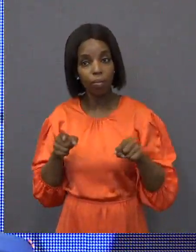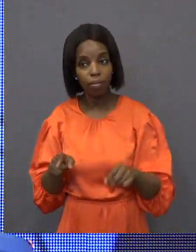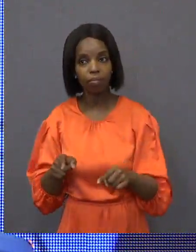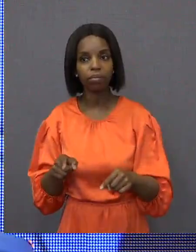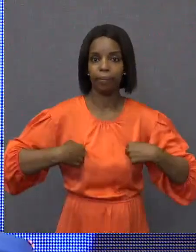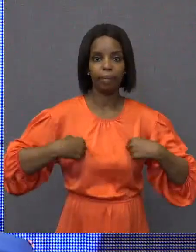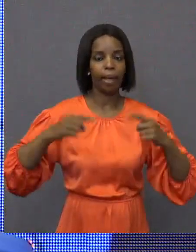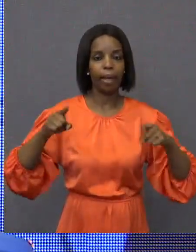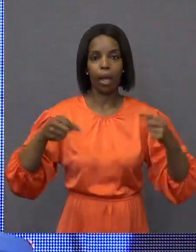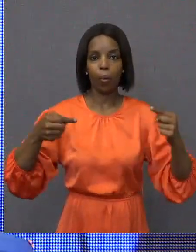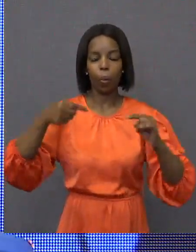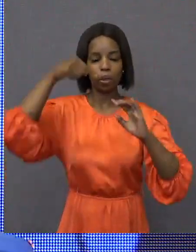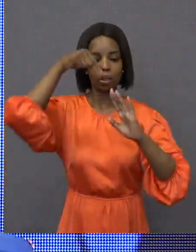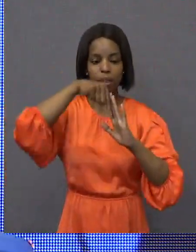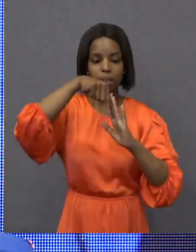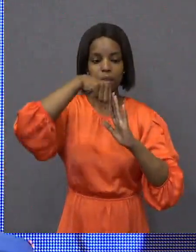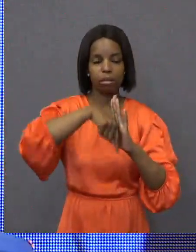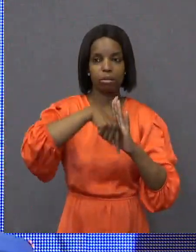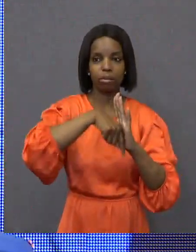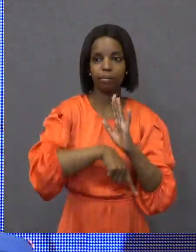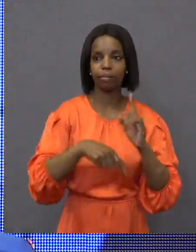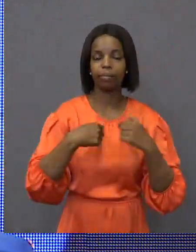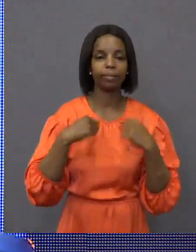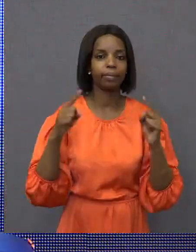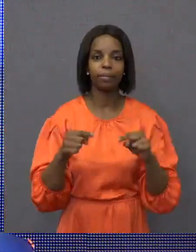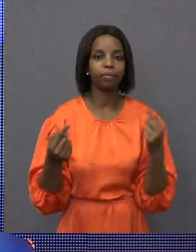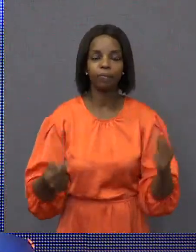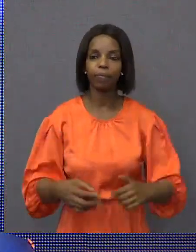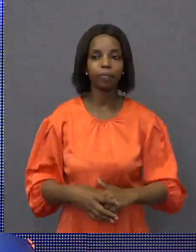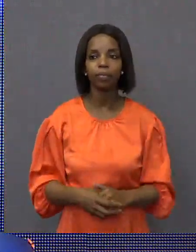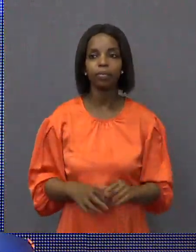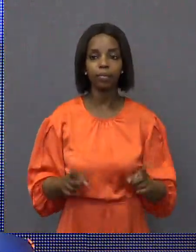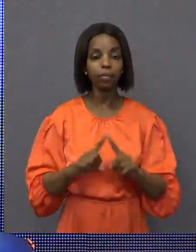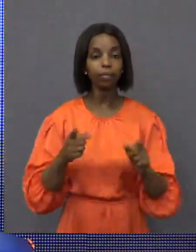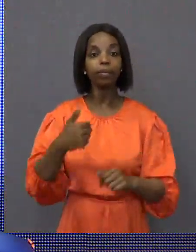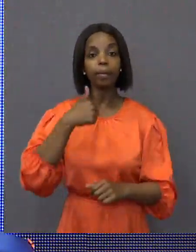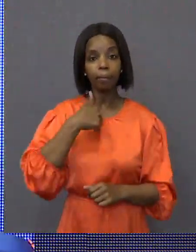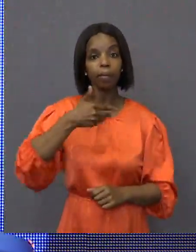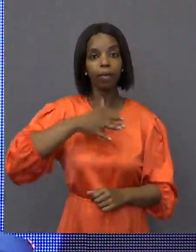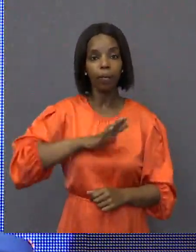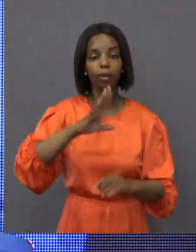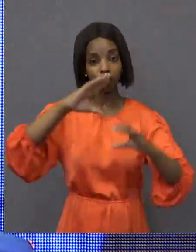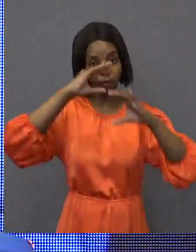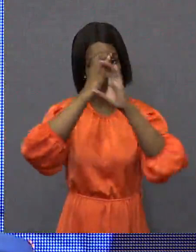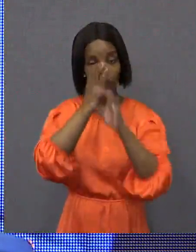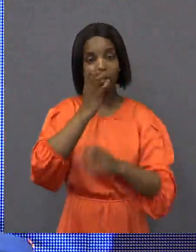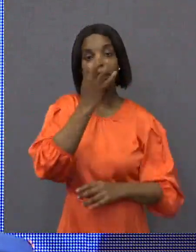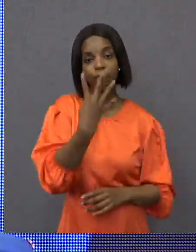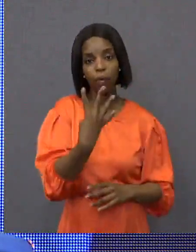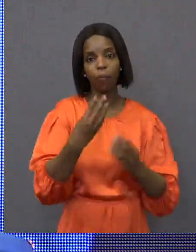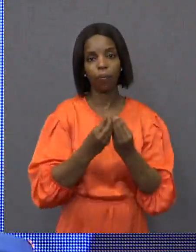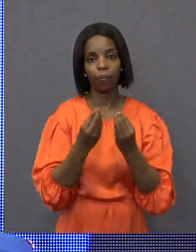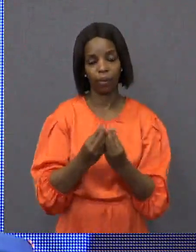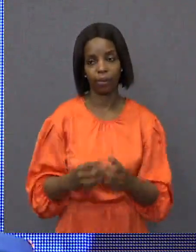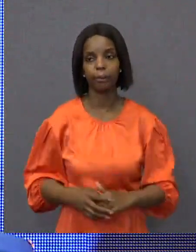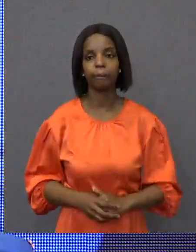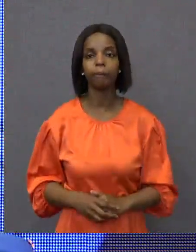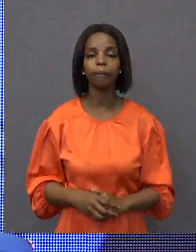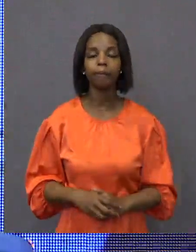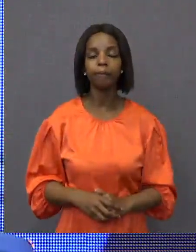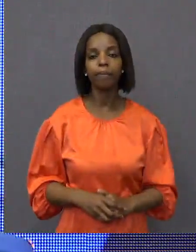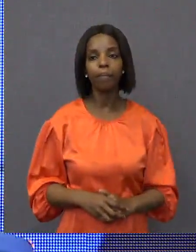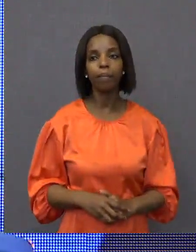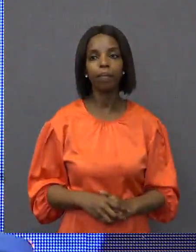of governance. But I want to focus on about 4 key aspects in terms of King 4 that's important.